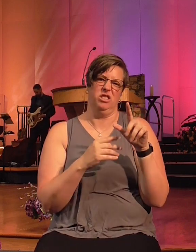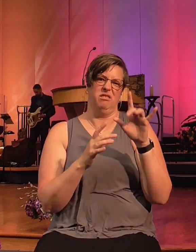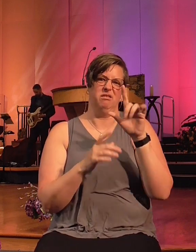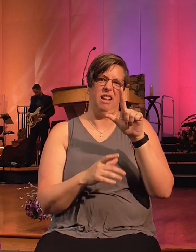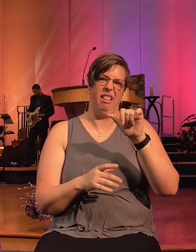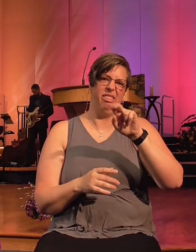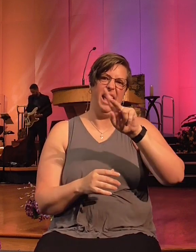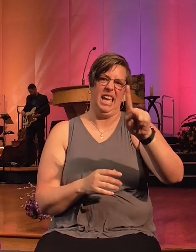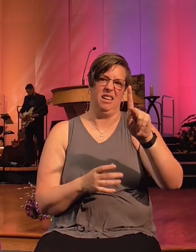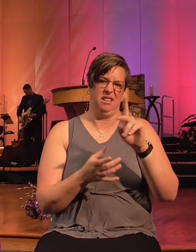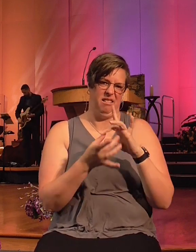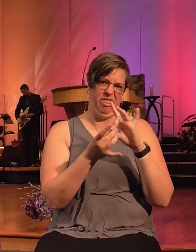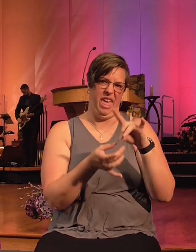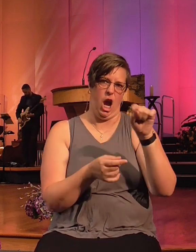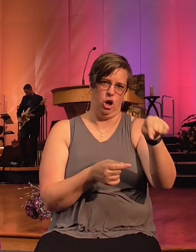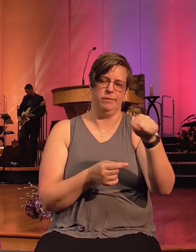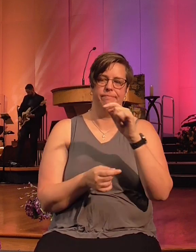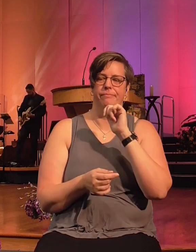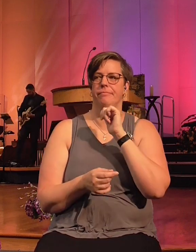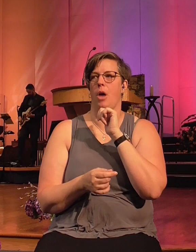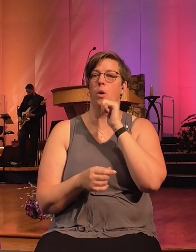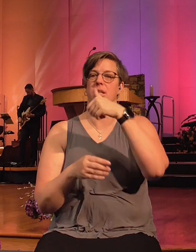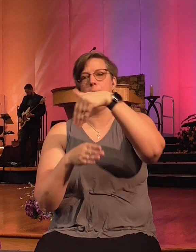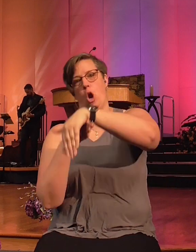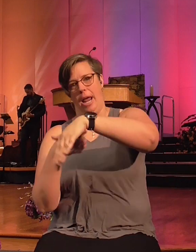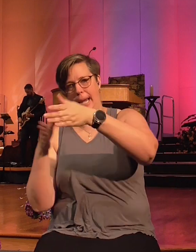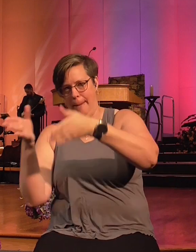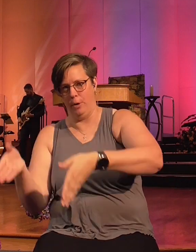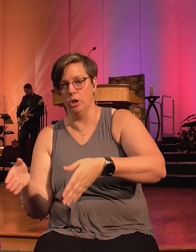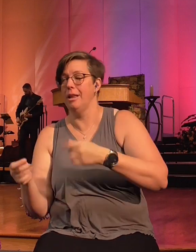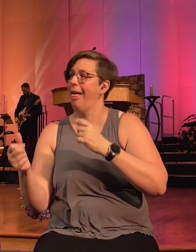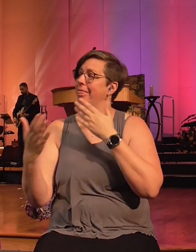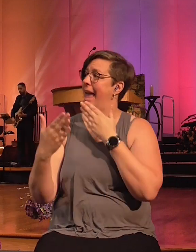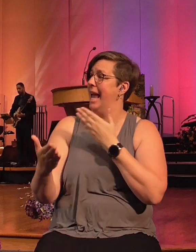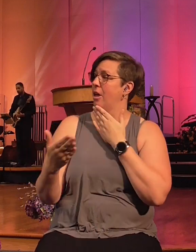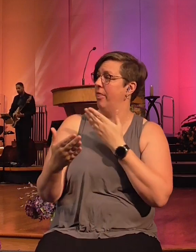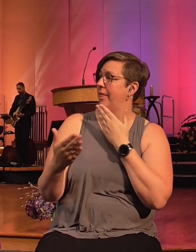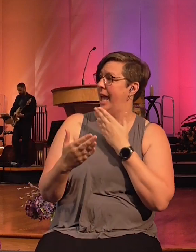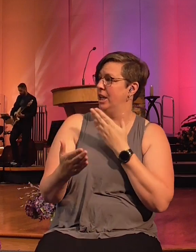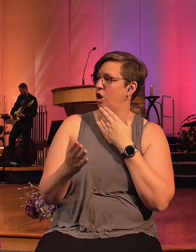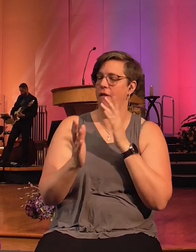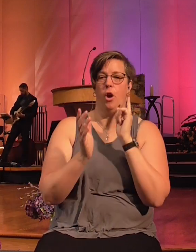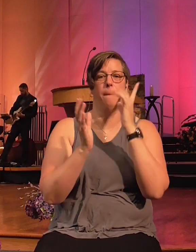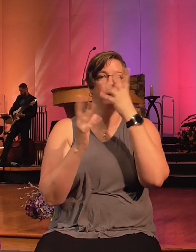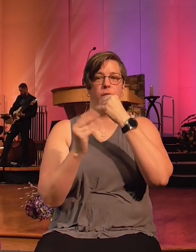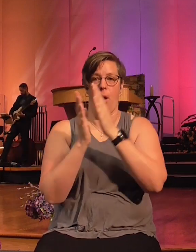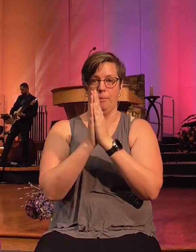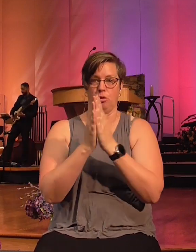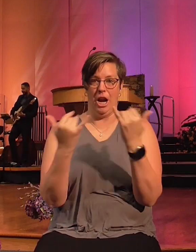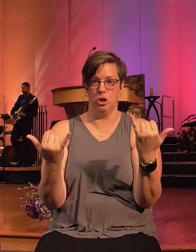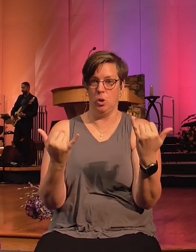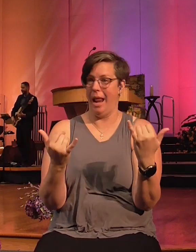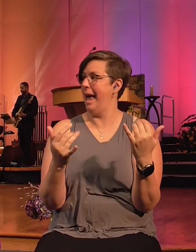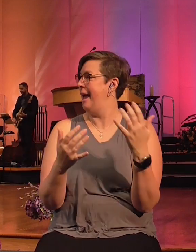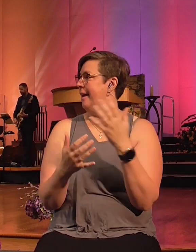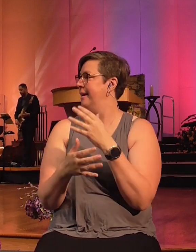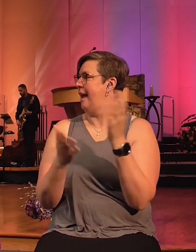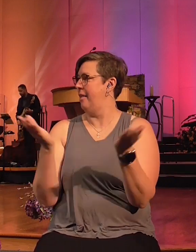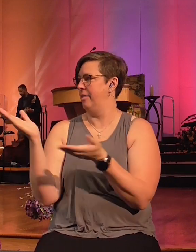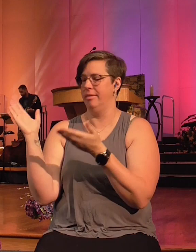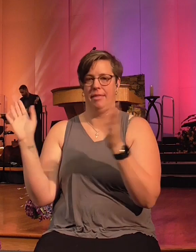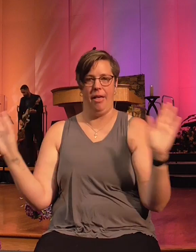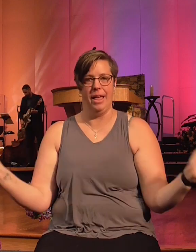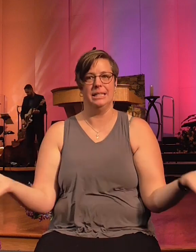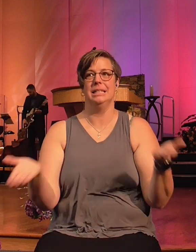or tomorrow night in person. Thank you. Thank you so much, Reverend Zamira. Thank you, Dr. Patty, for your beautiful prayer today, and Reverend Carol for your wonderful quotes.